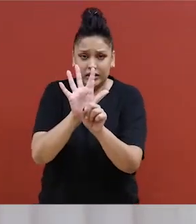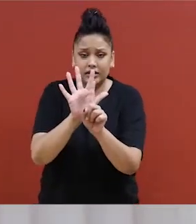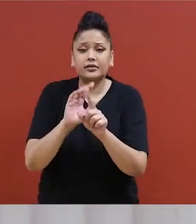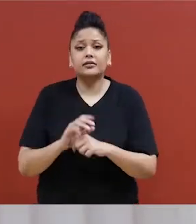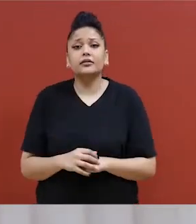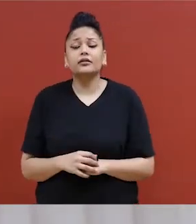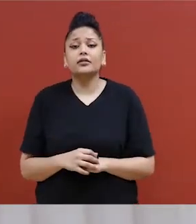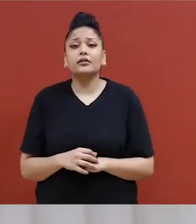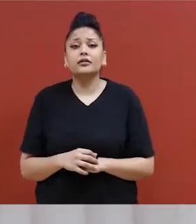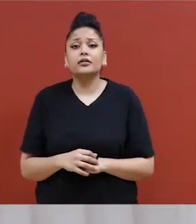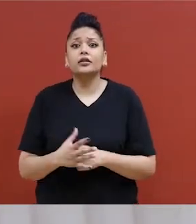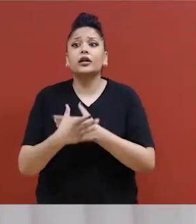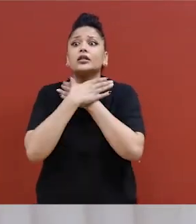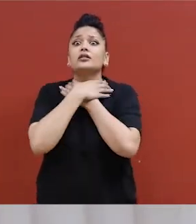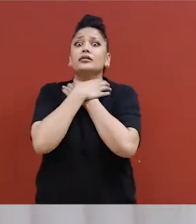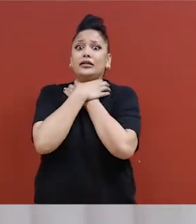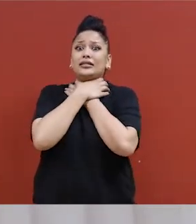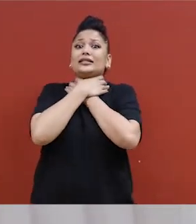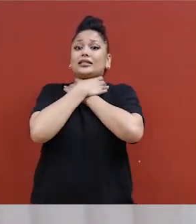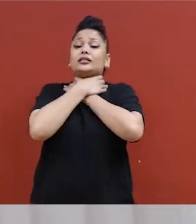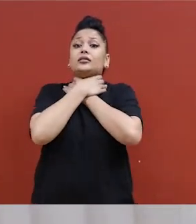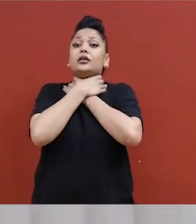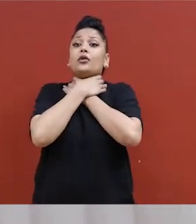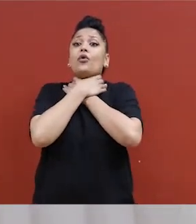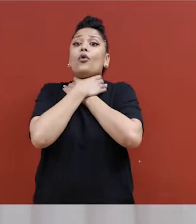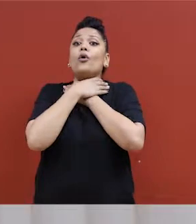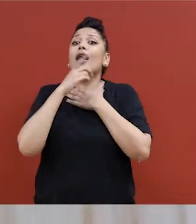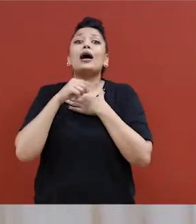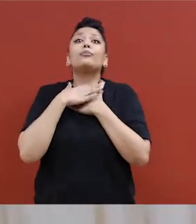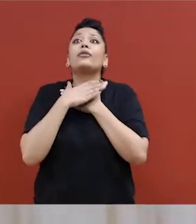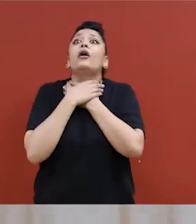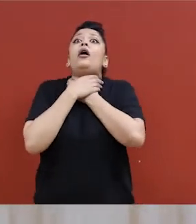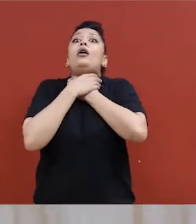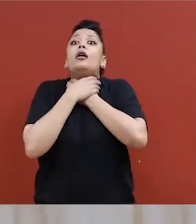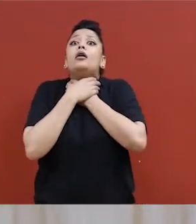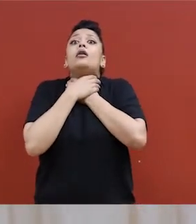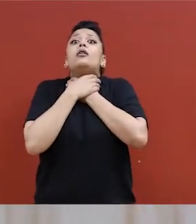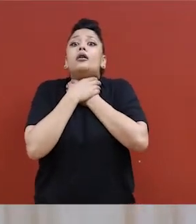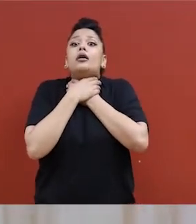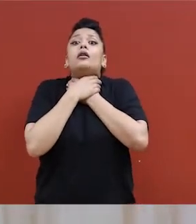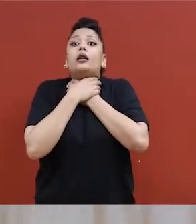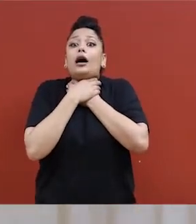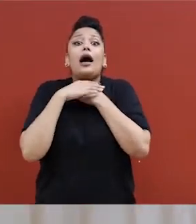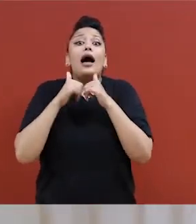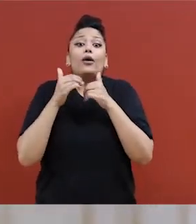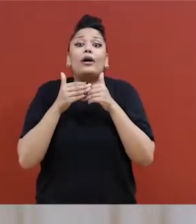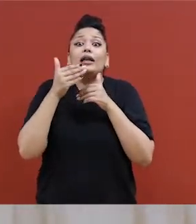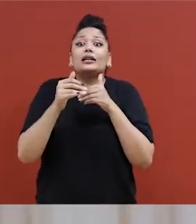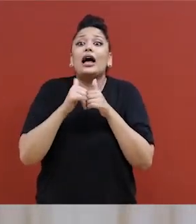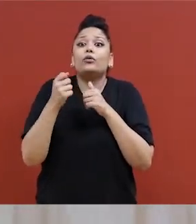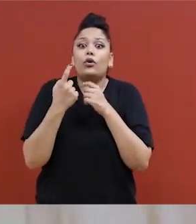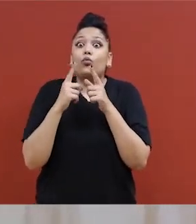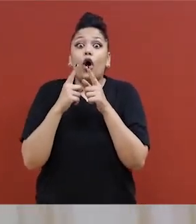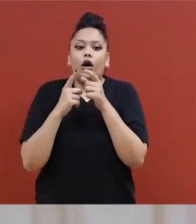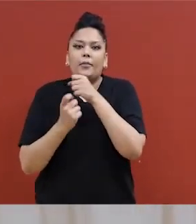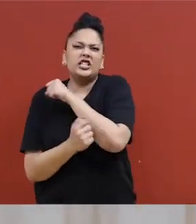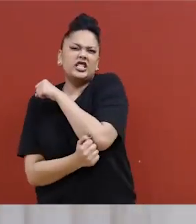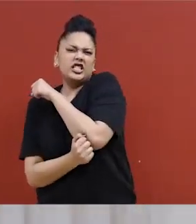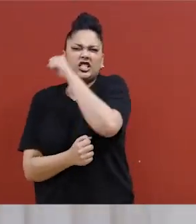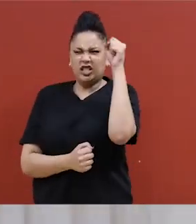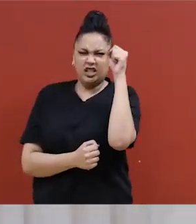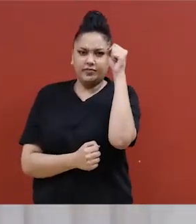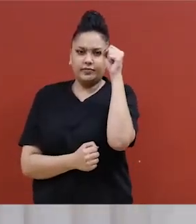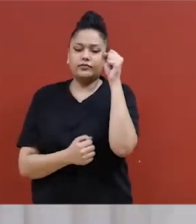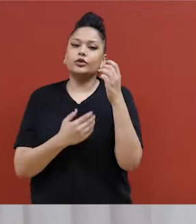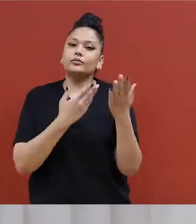throat, thumbs are pushing in and up in our windpipe. Let's look at a one-armed release. Choke me, please.